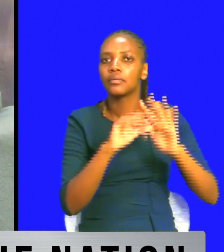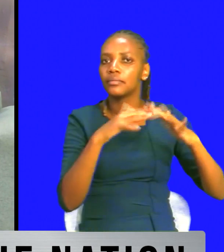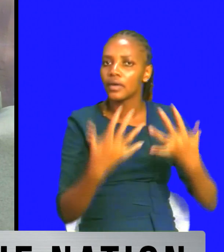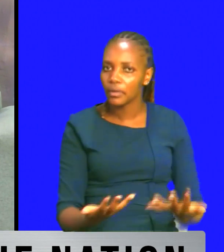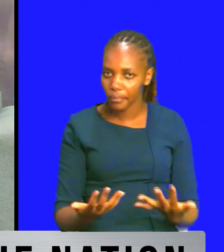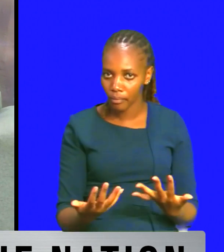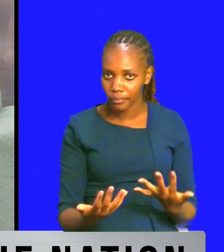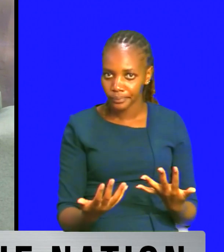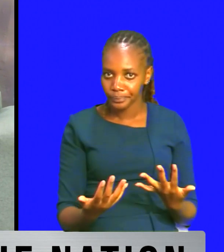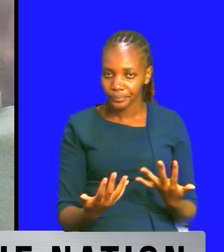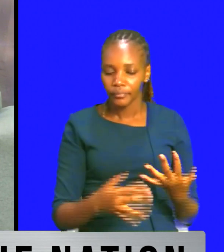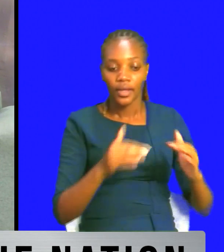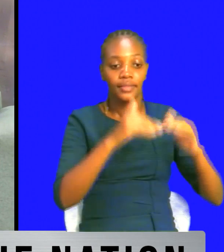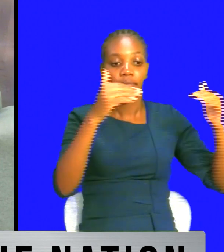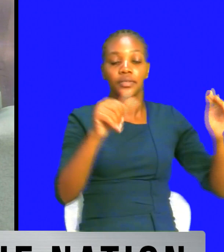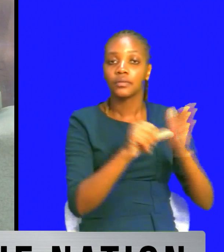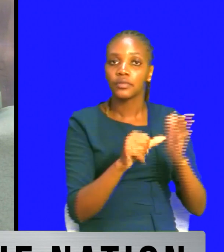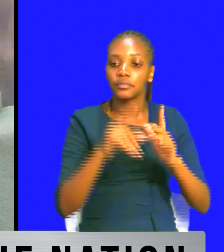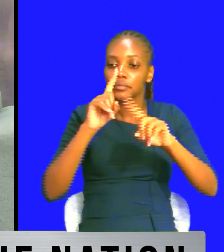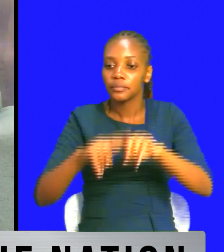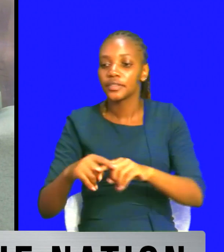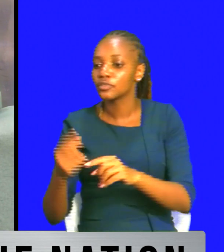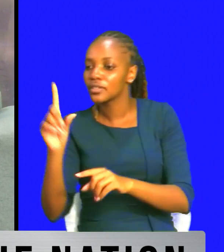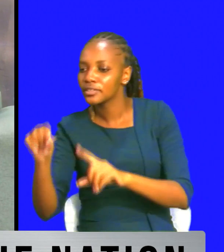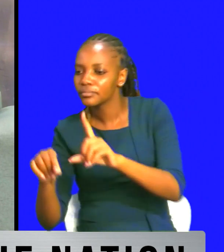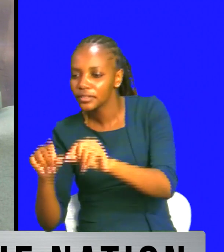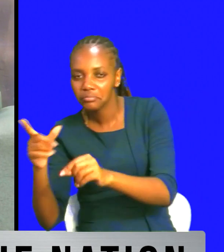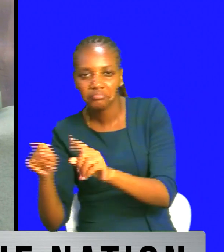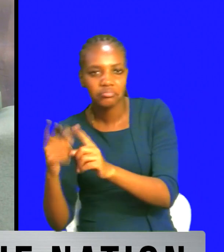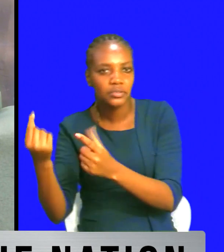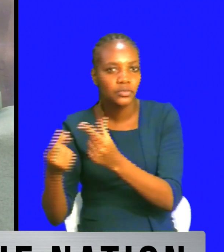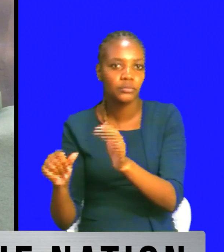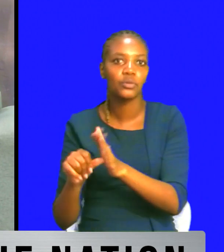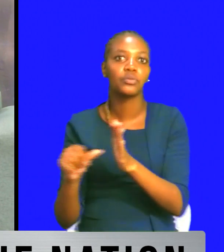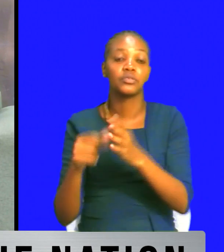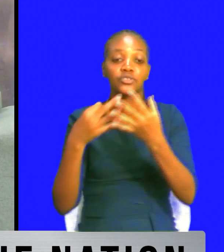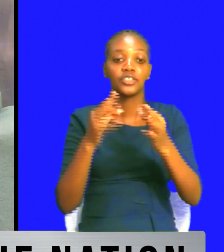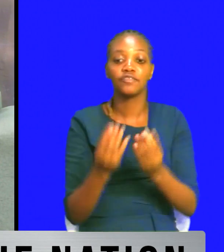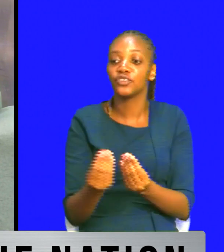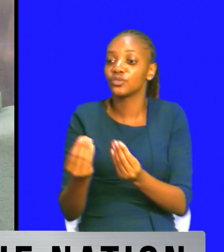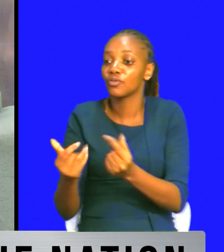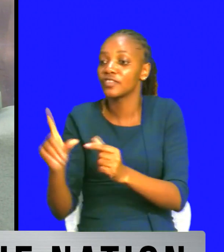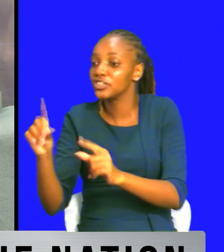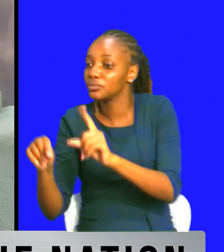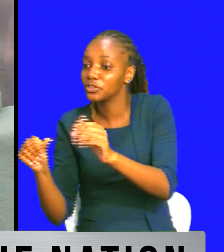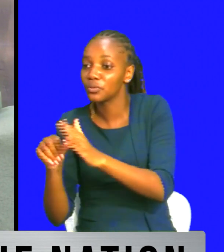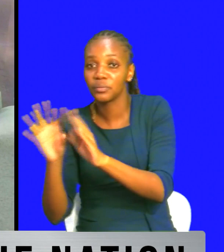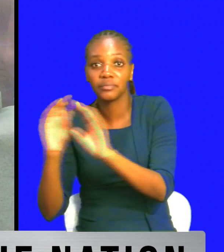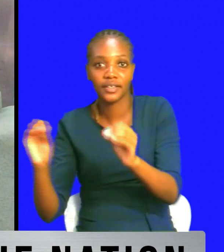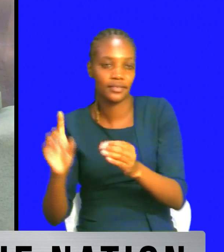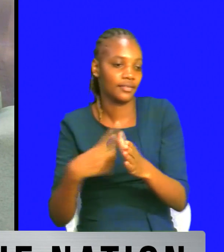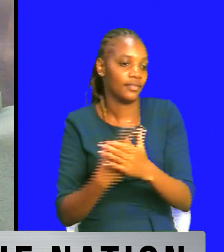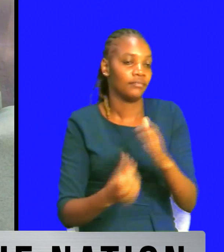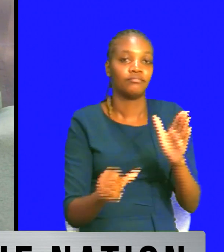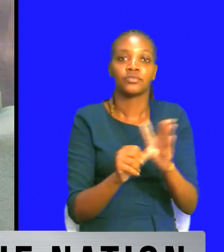the macro depends on the micro, in my view. And so if you don't deal with the micro very well, you end up at a problem.